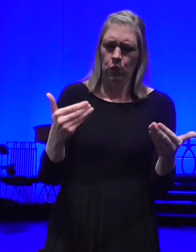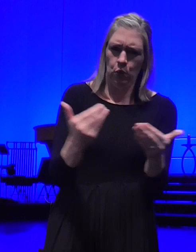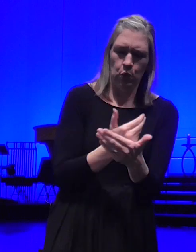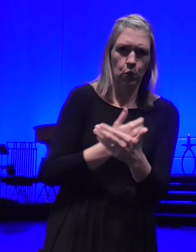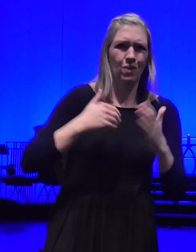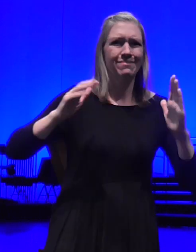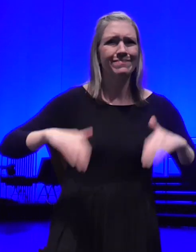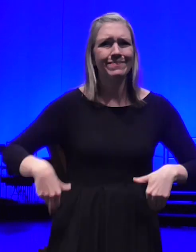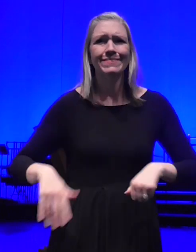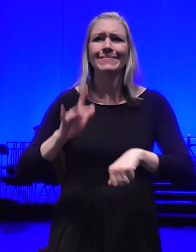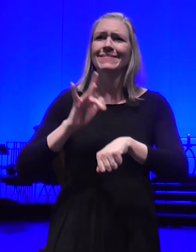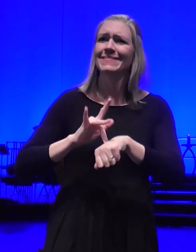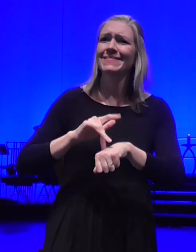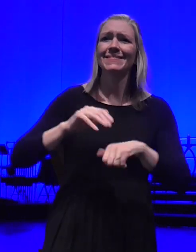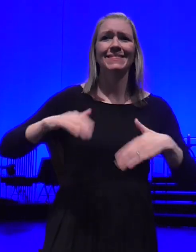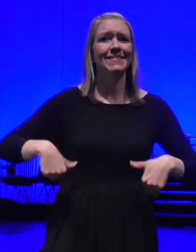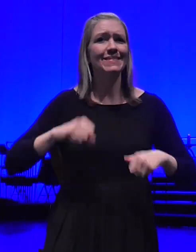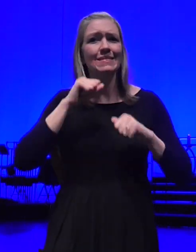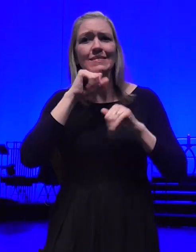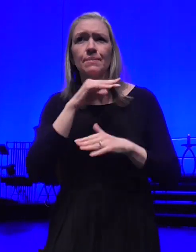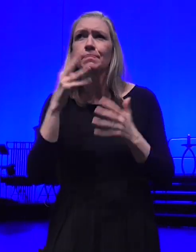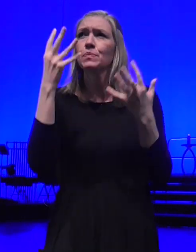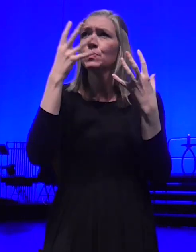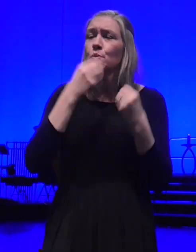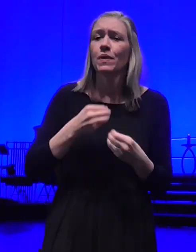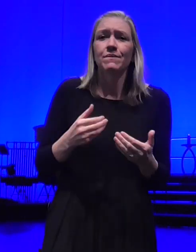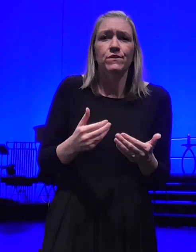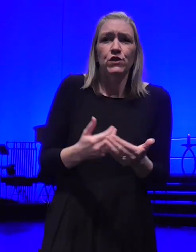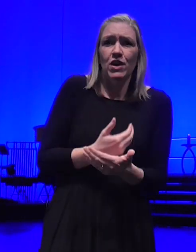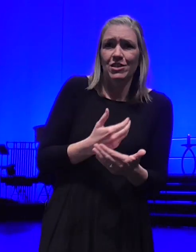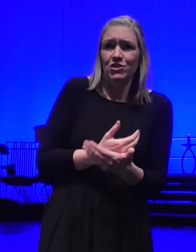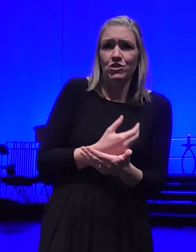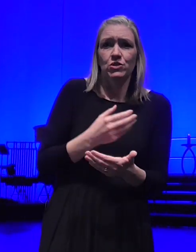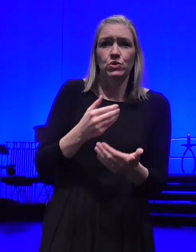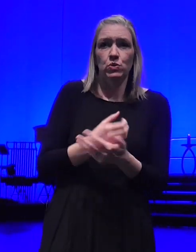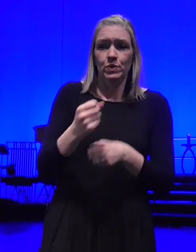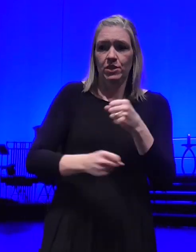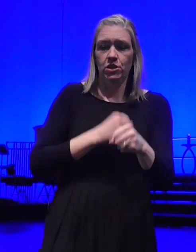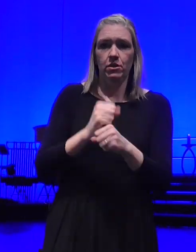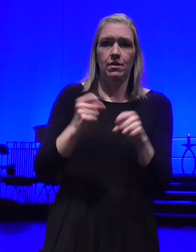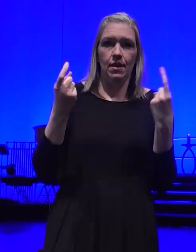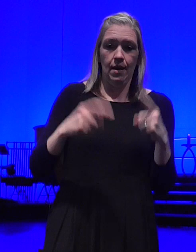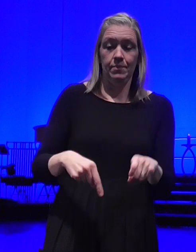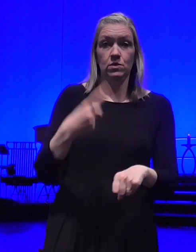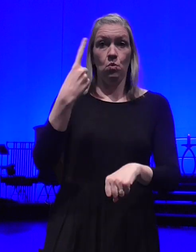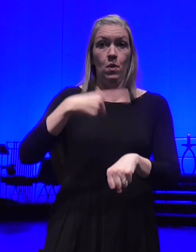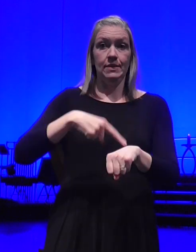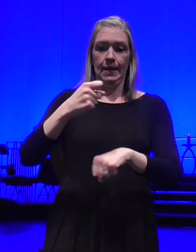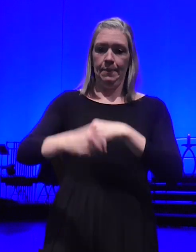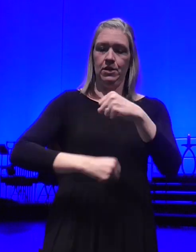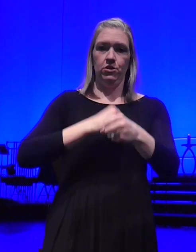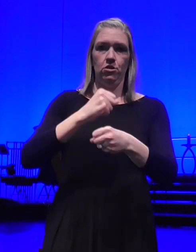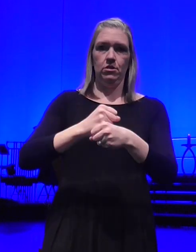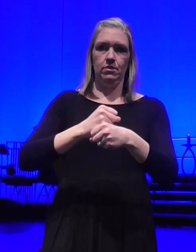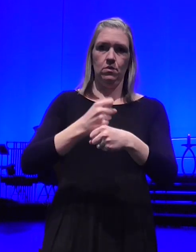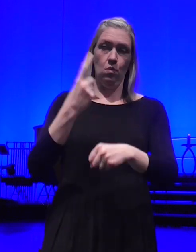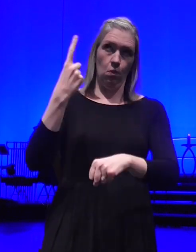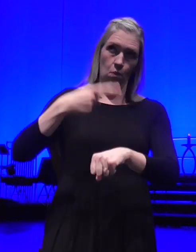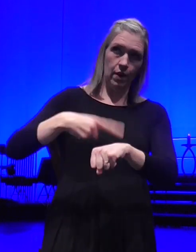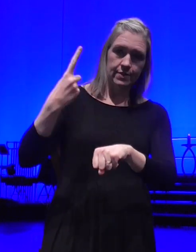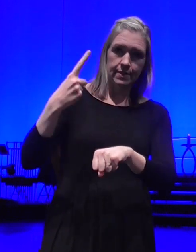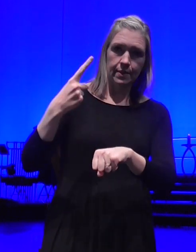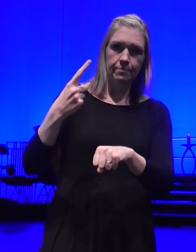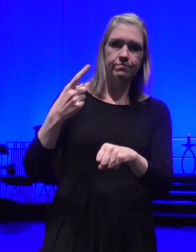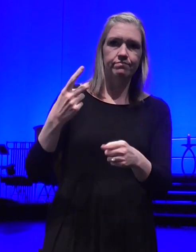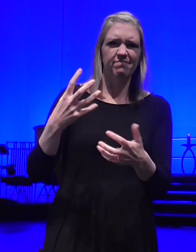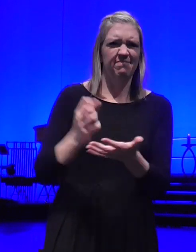unspoiled, beautiful, and fresh new year once a year. One time. Use it